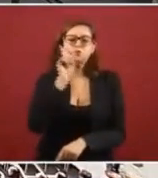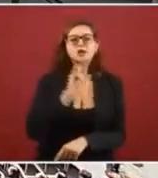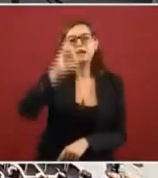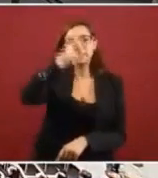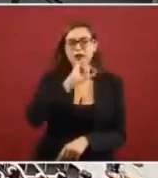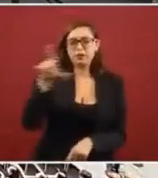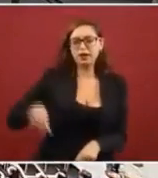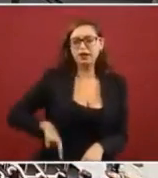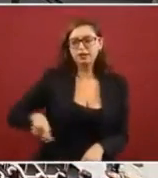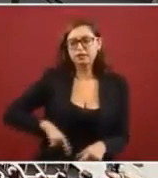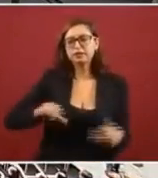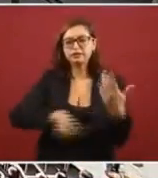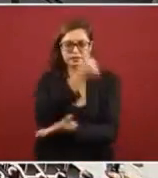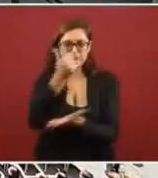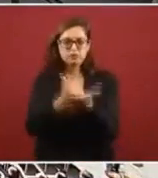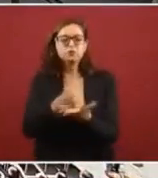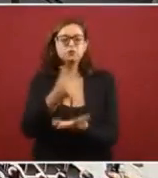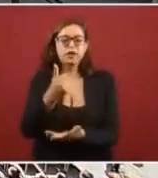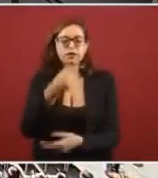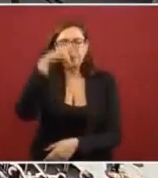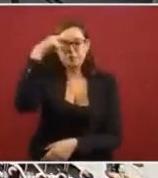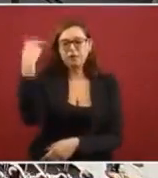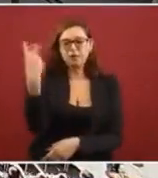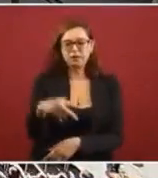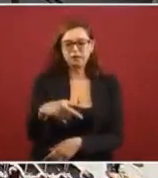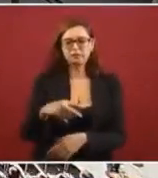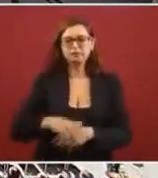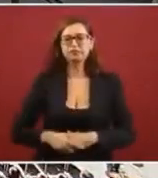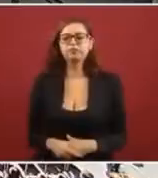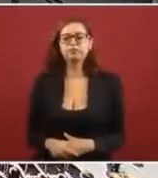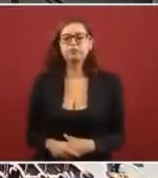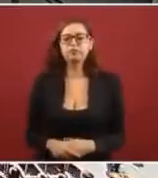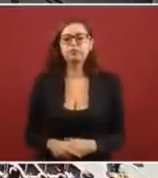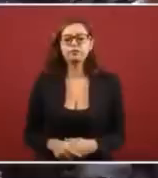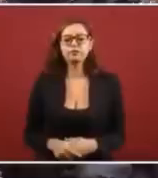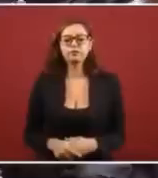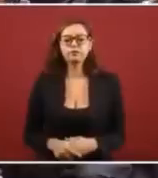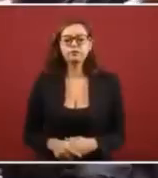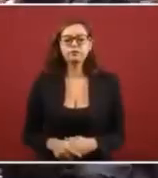of and chief of government of the city of Mexico